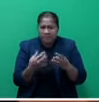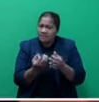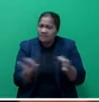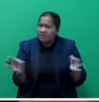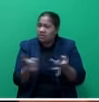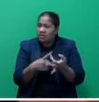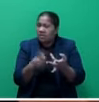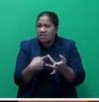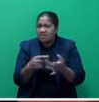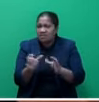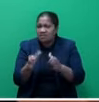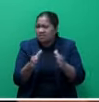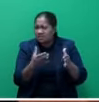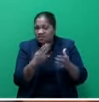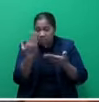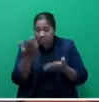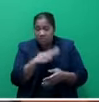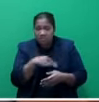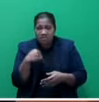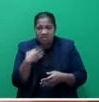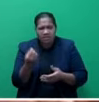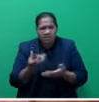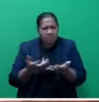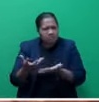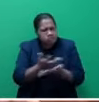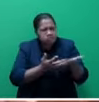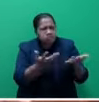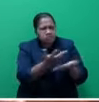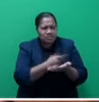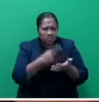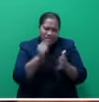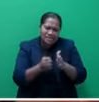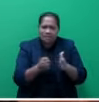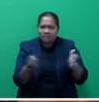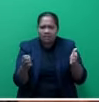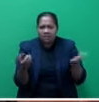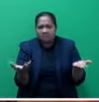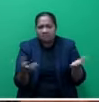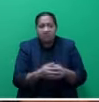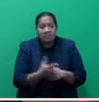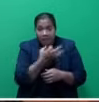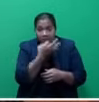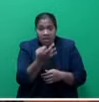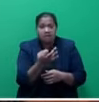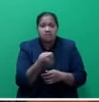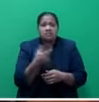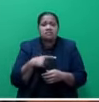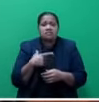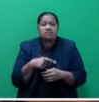sectors, Honourable Minister? Is there a dialogue to expand this? I ask Honourable Speaker because I